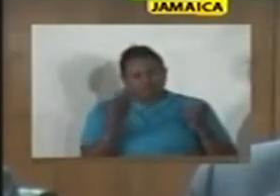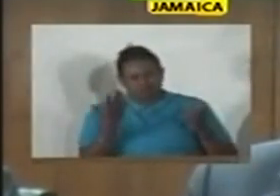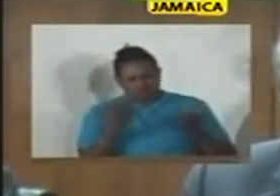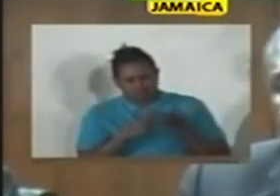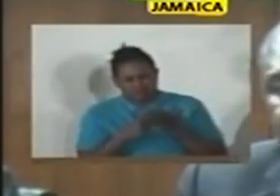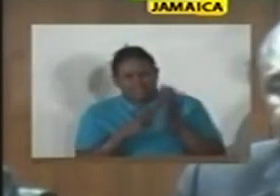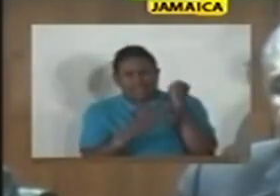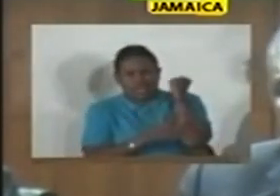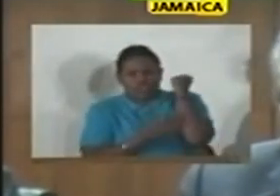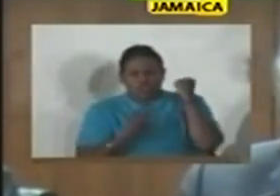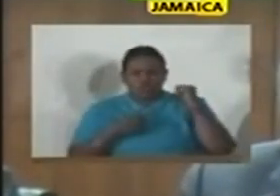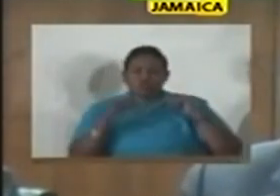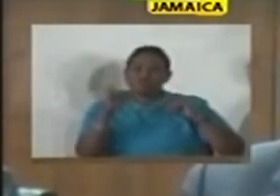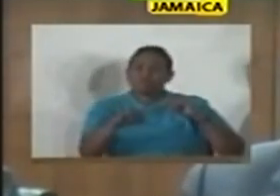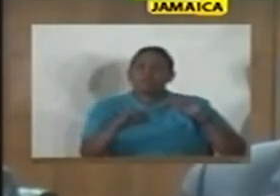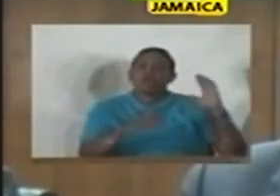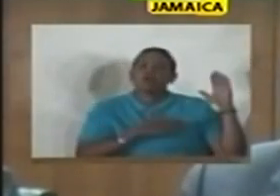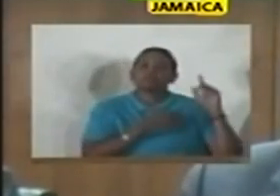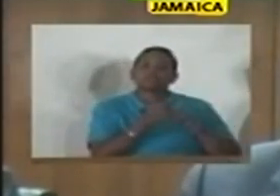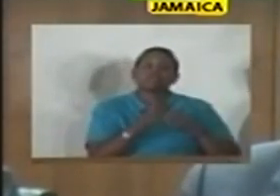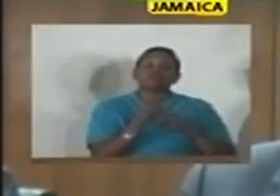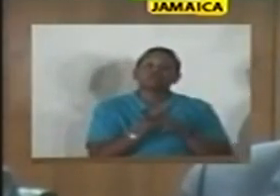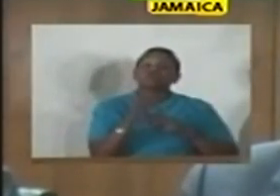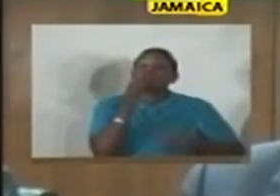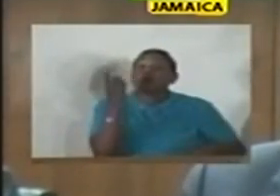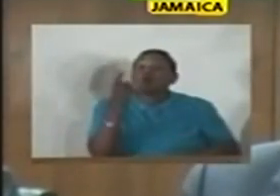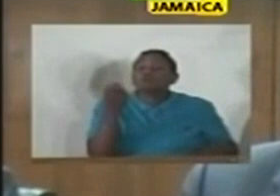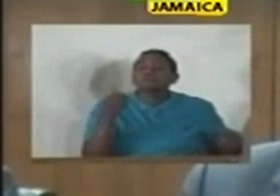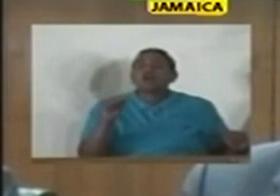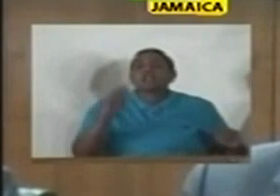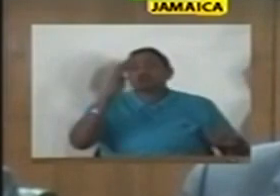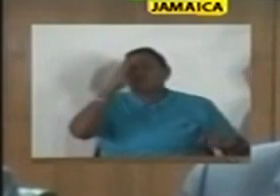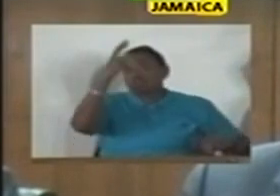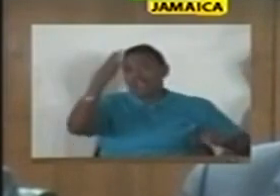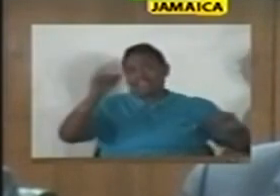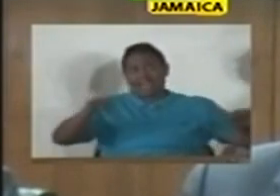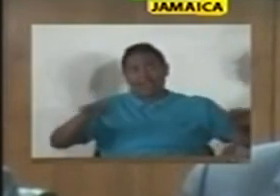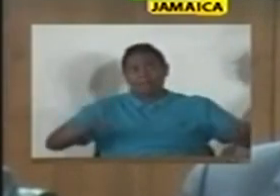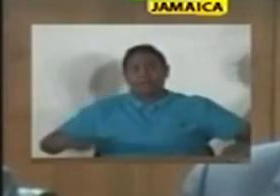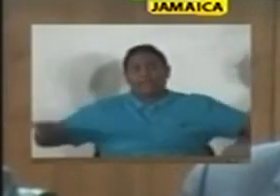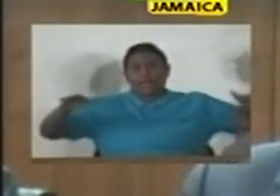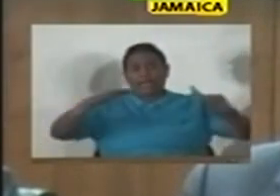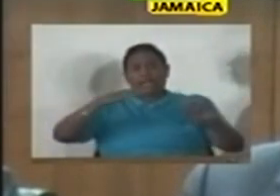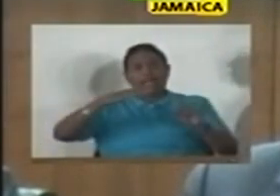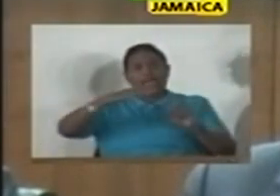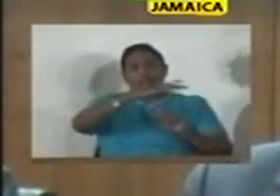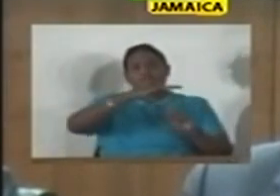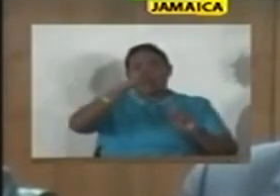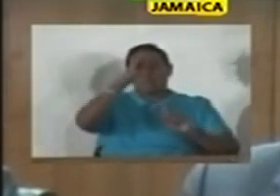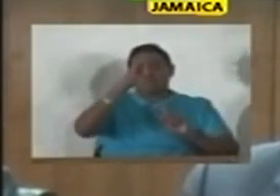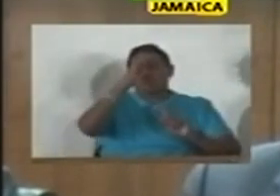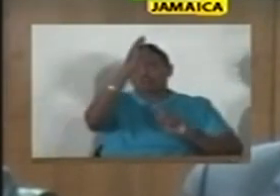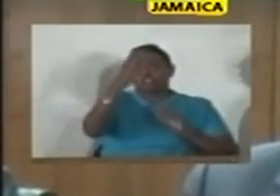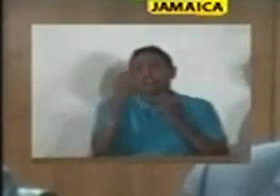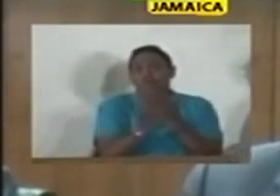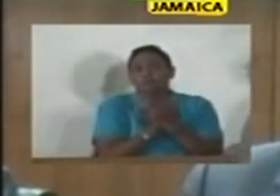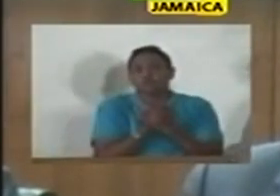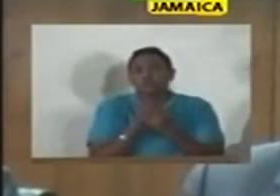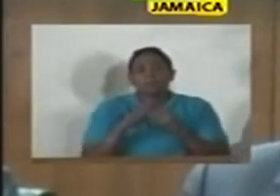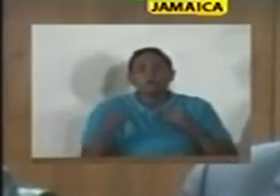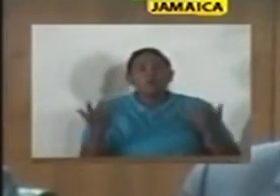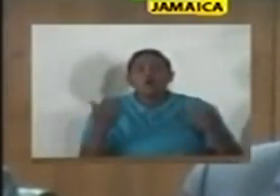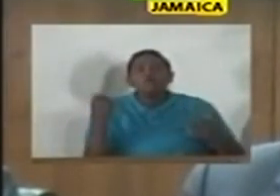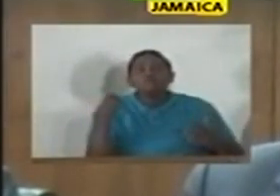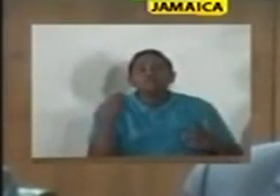We remain committed as the Ministry not only seeks to create an enabling environment for the creation of opportunities, but also deploys